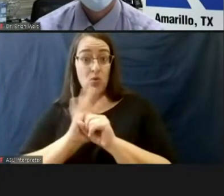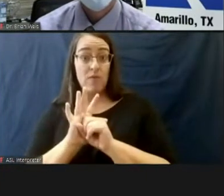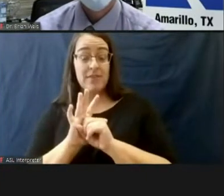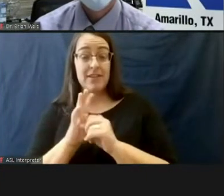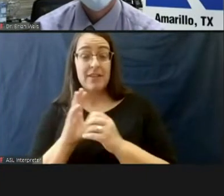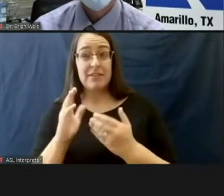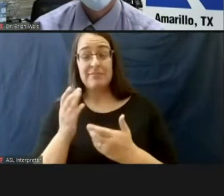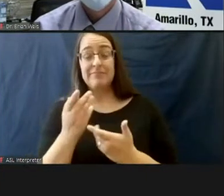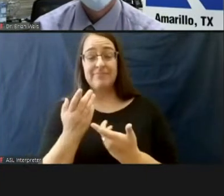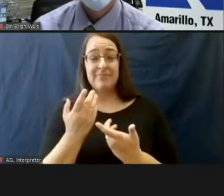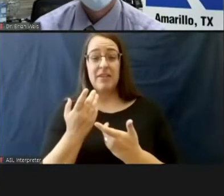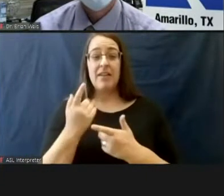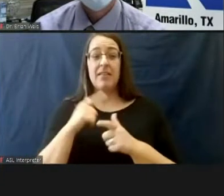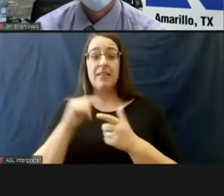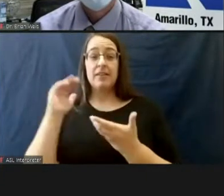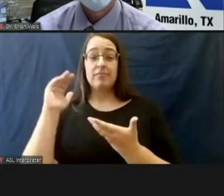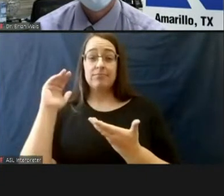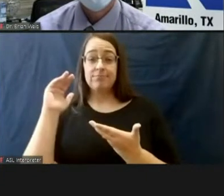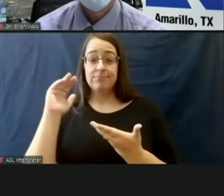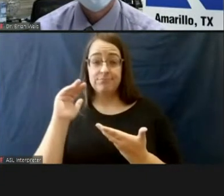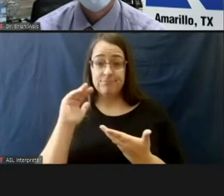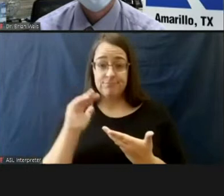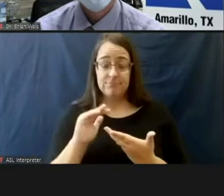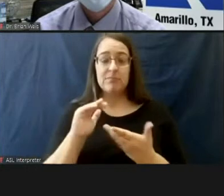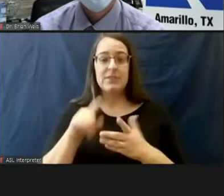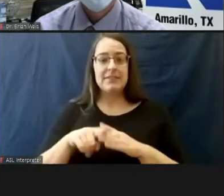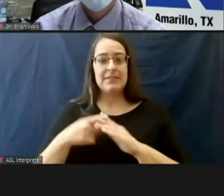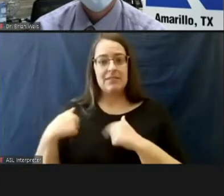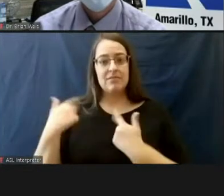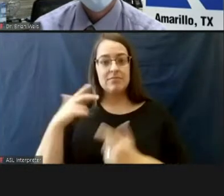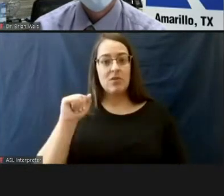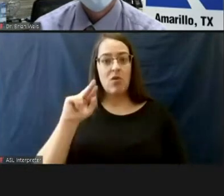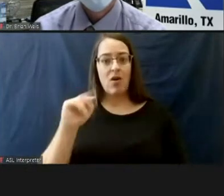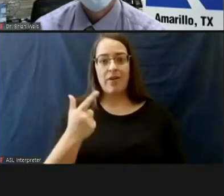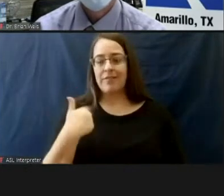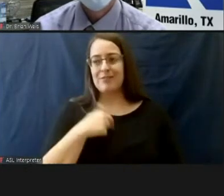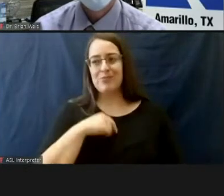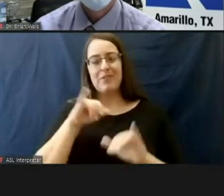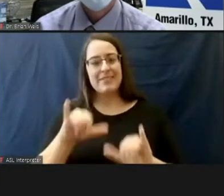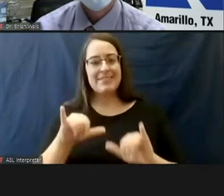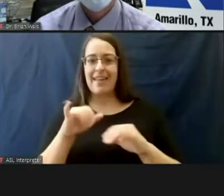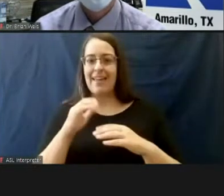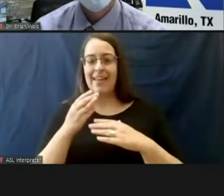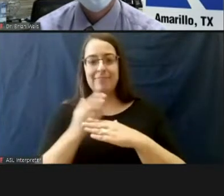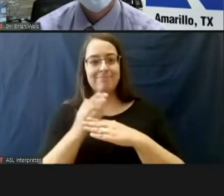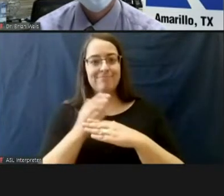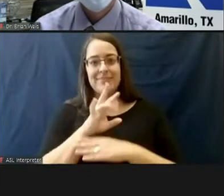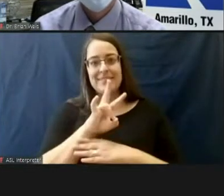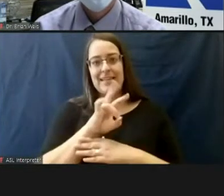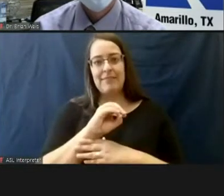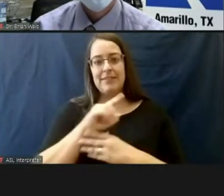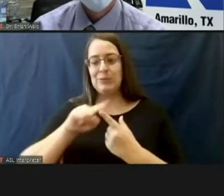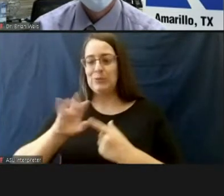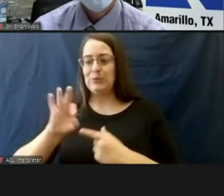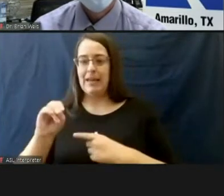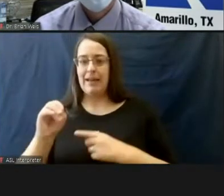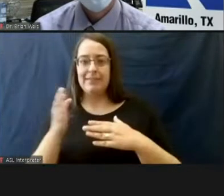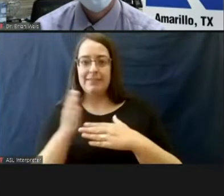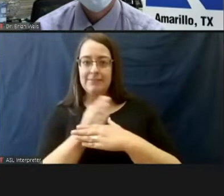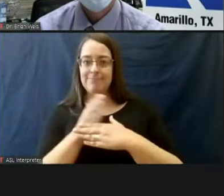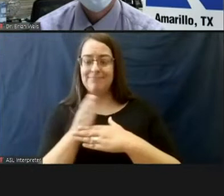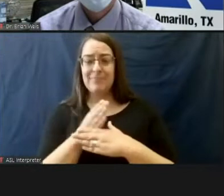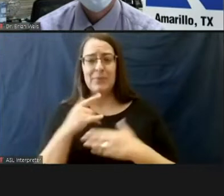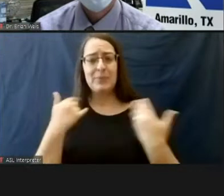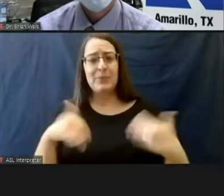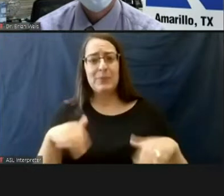ago. Since the beginning of August, we've been hovering in these 70 to 90 range, I would say, which is a significant burden of